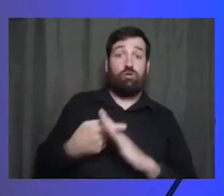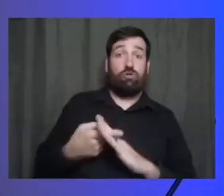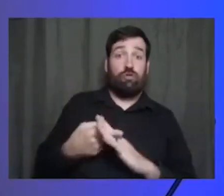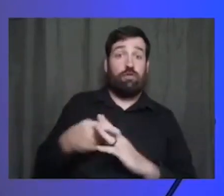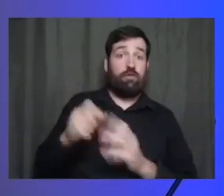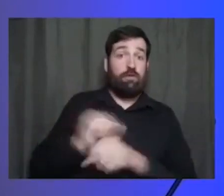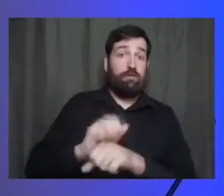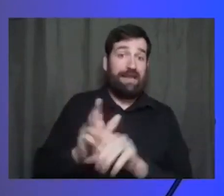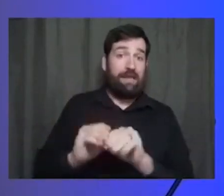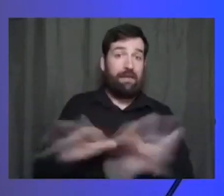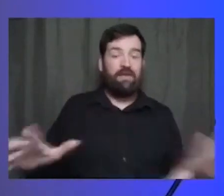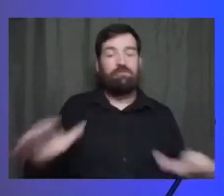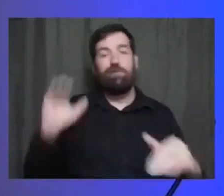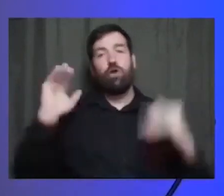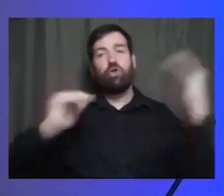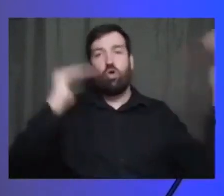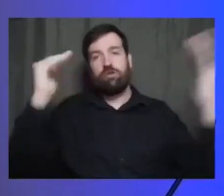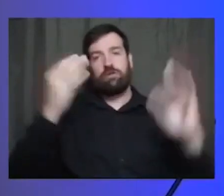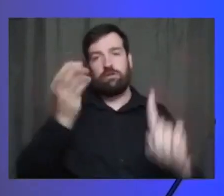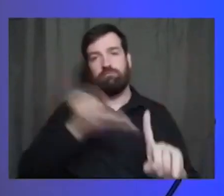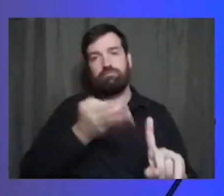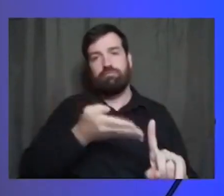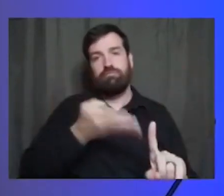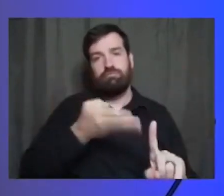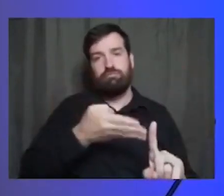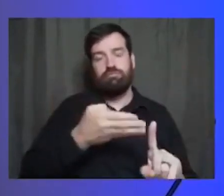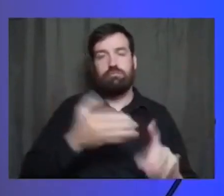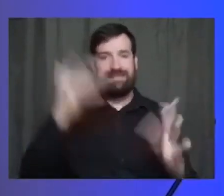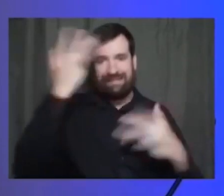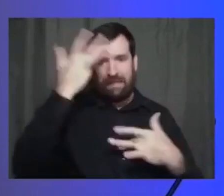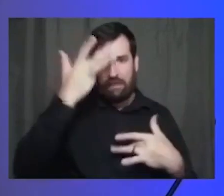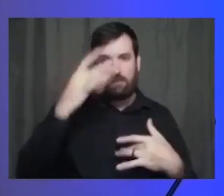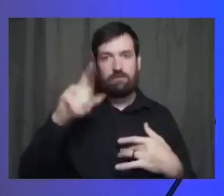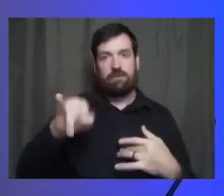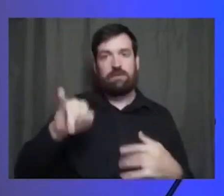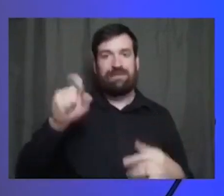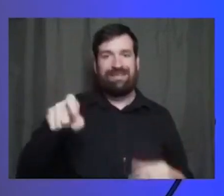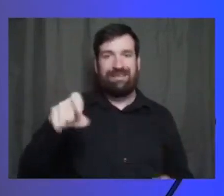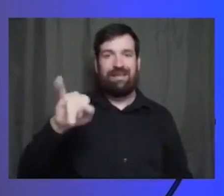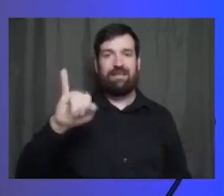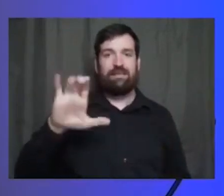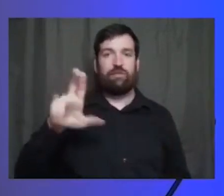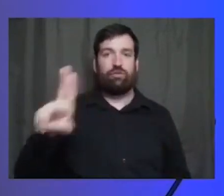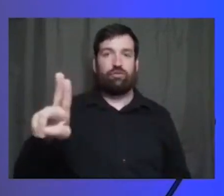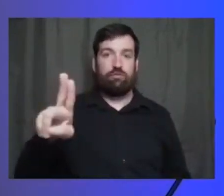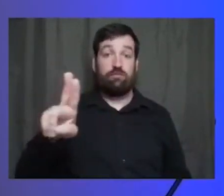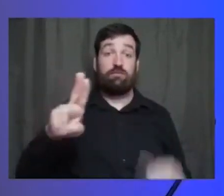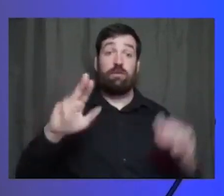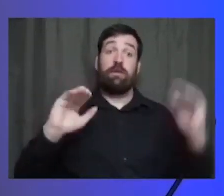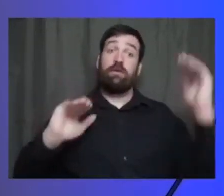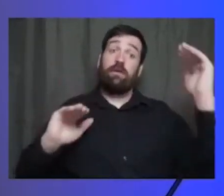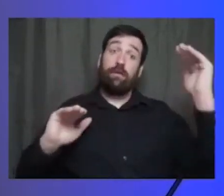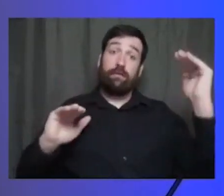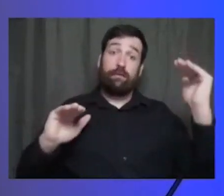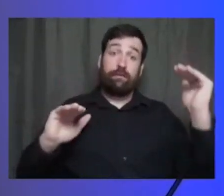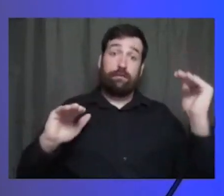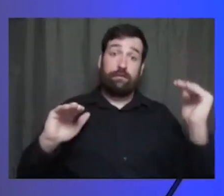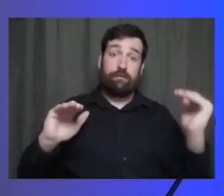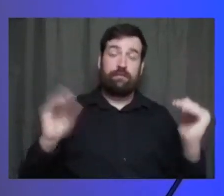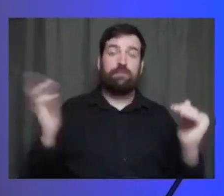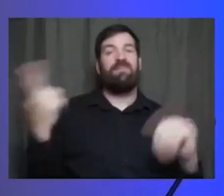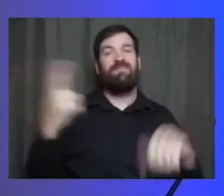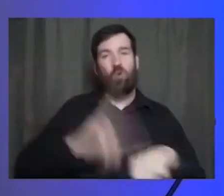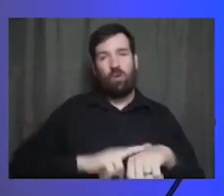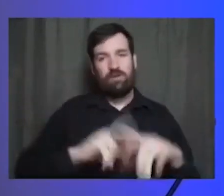getting very sick and being hospitalized and then needing ICU care. As that has decreased, again, the proportion of children needing that care